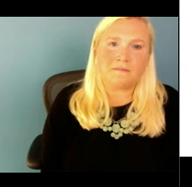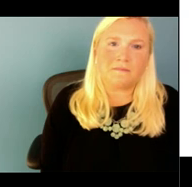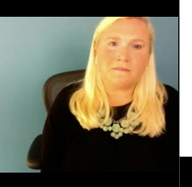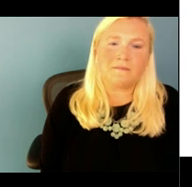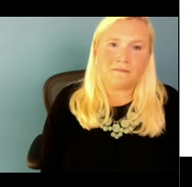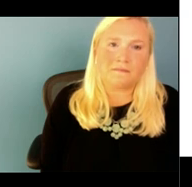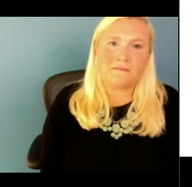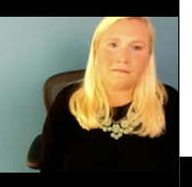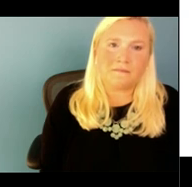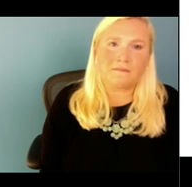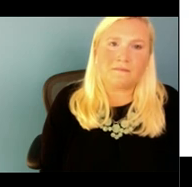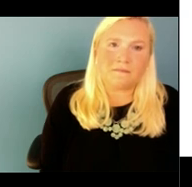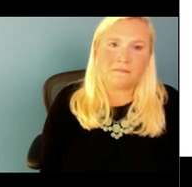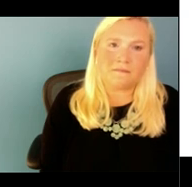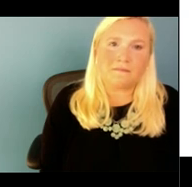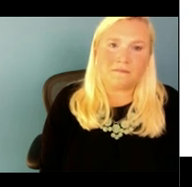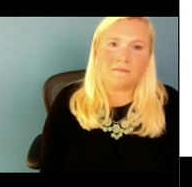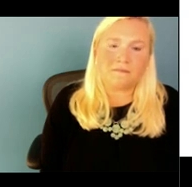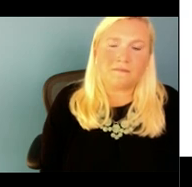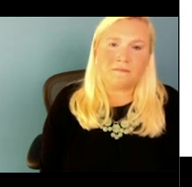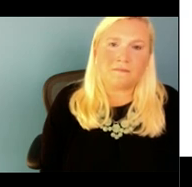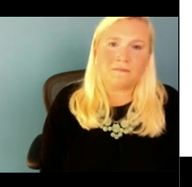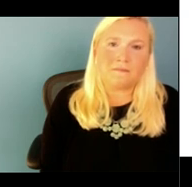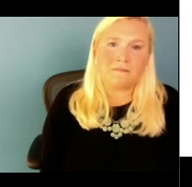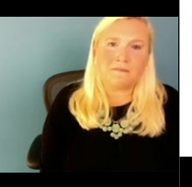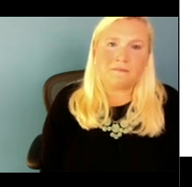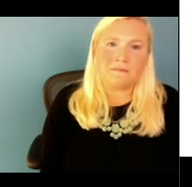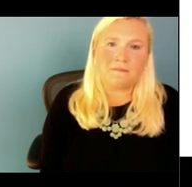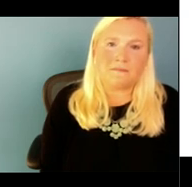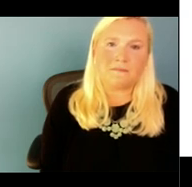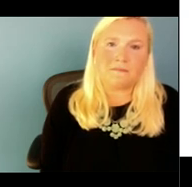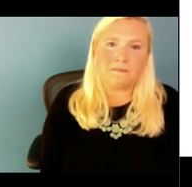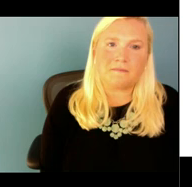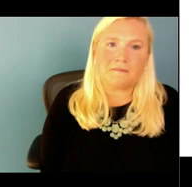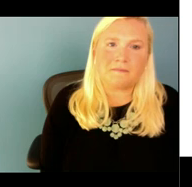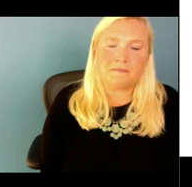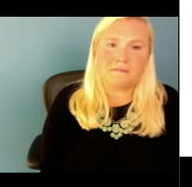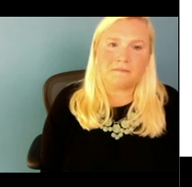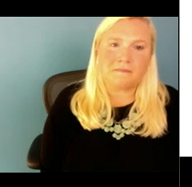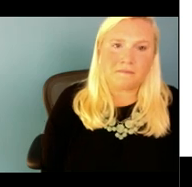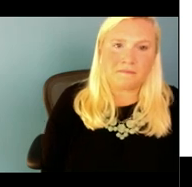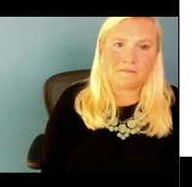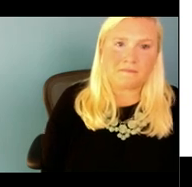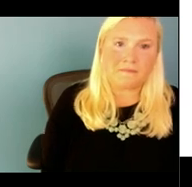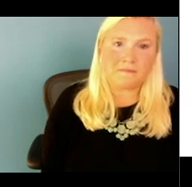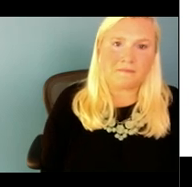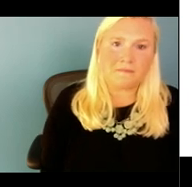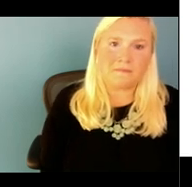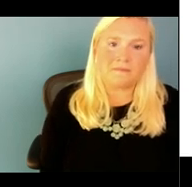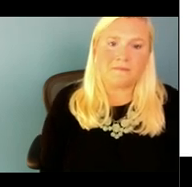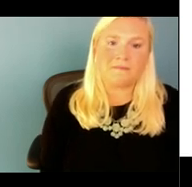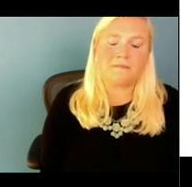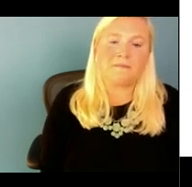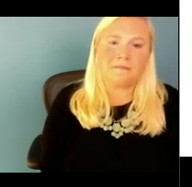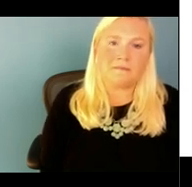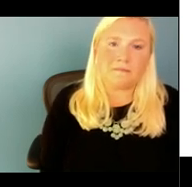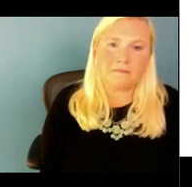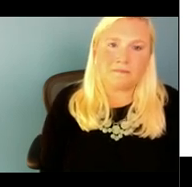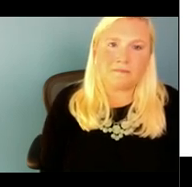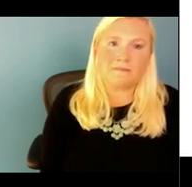flow naturally from that. So for example, let's say you identify that one aspect of the adverse impact that an